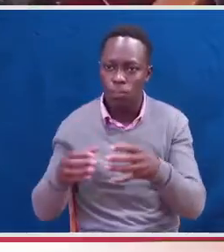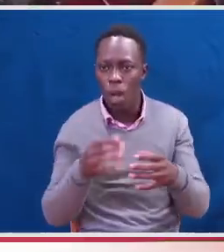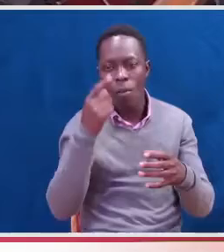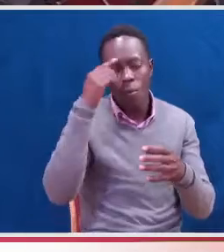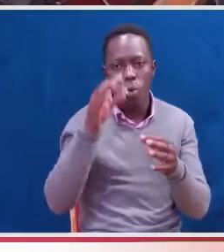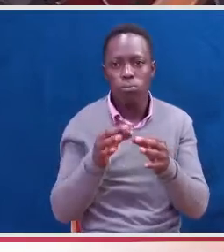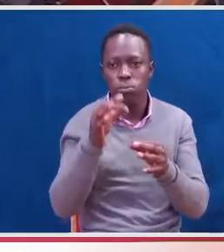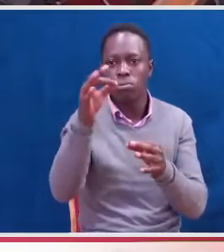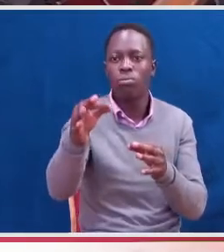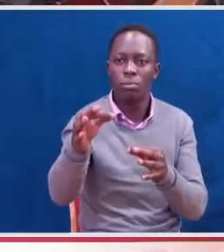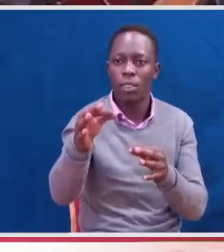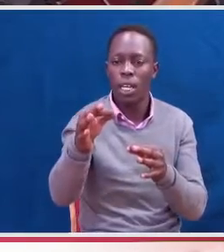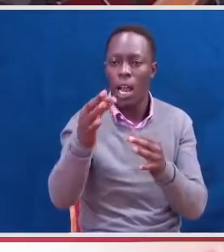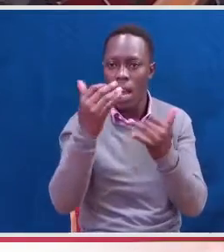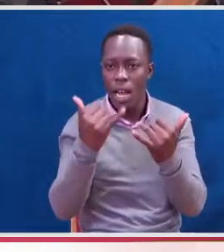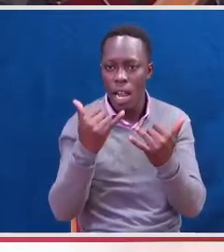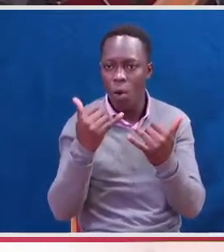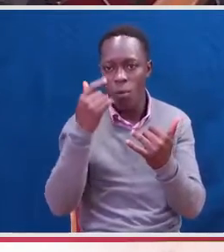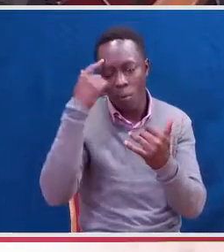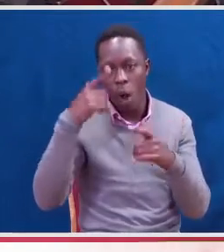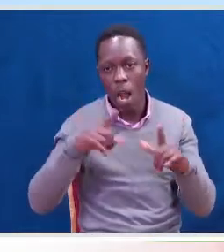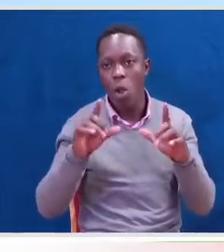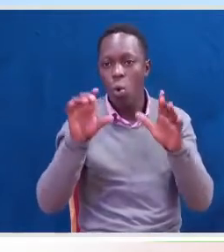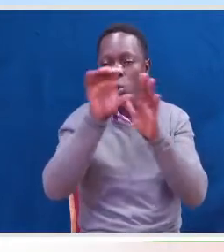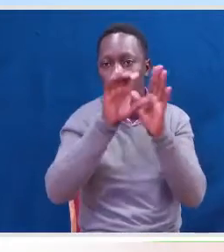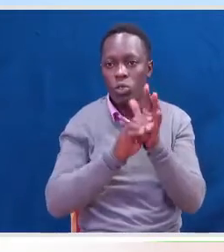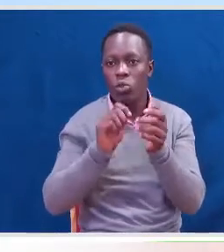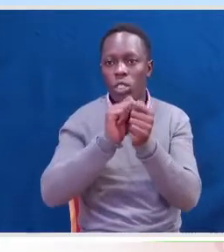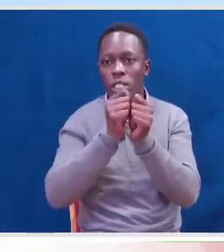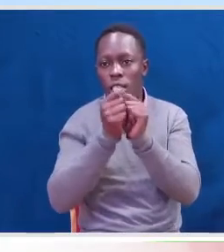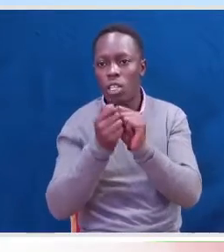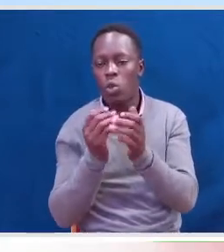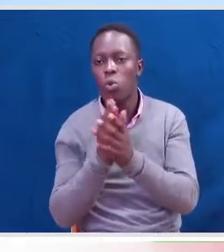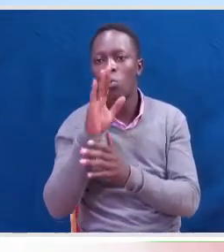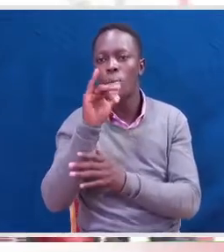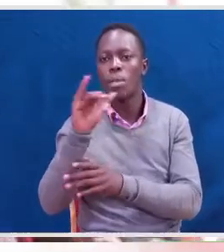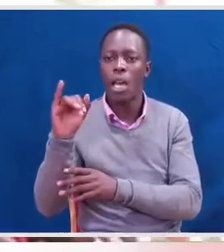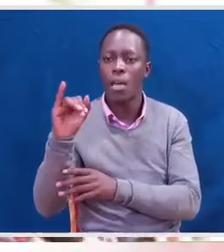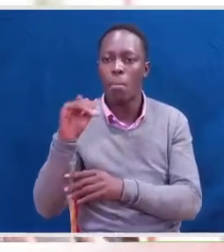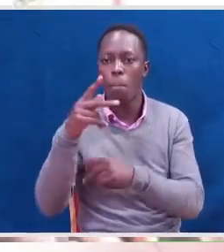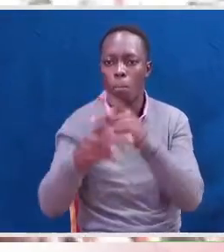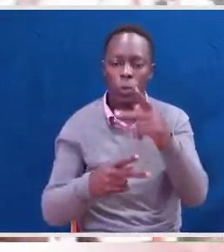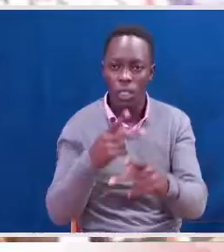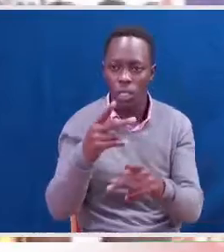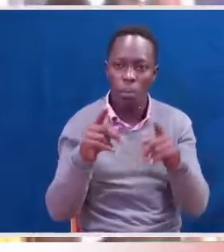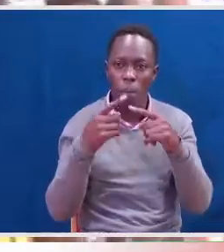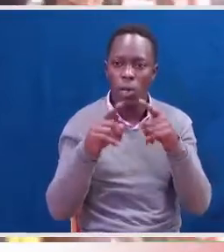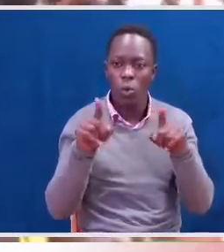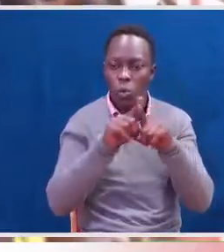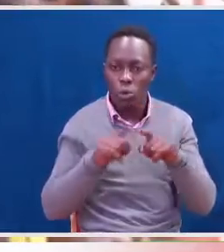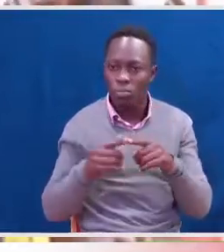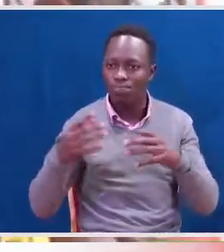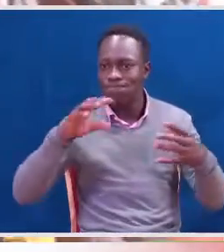term of the current regime to allow constitutional changes through the BBI process. However, bitter exchanges have